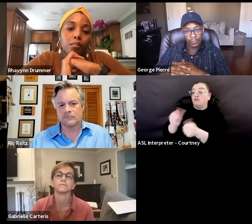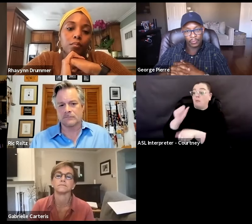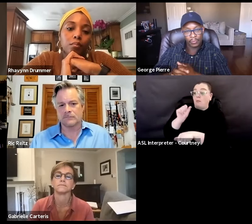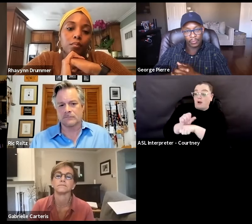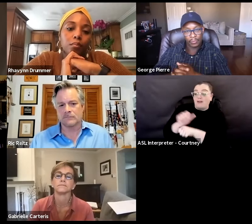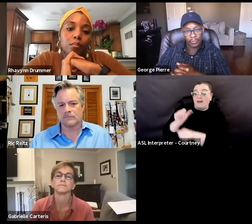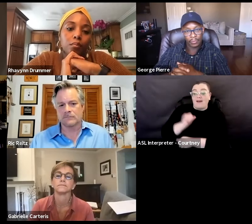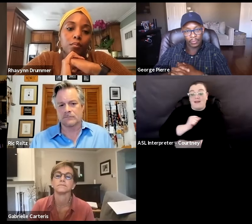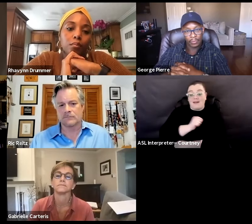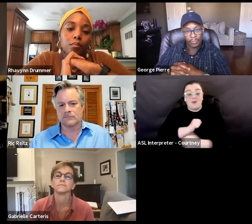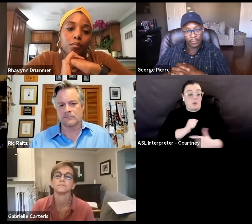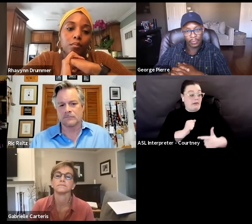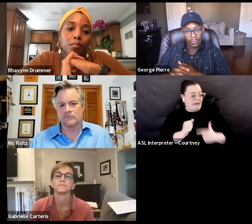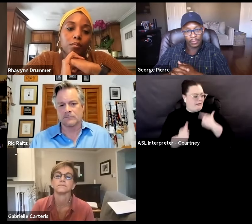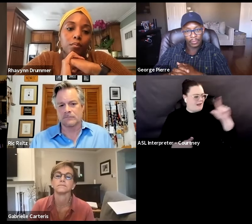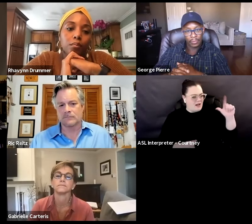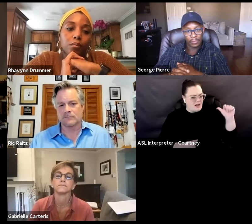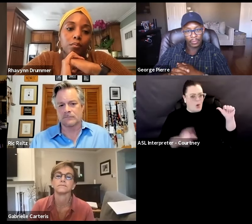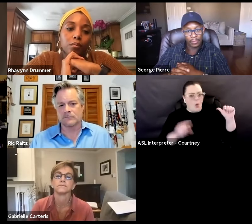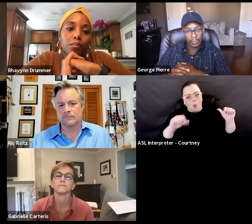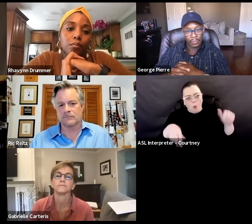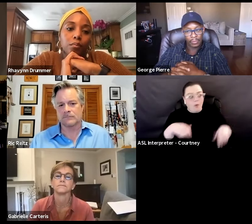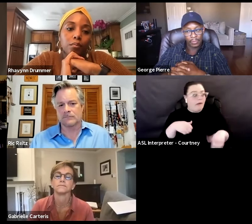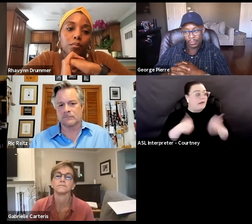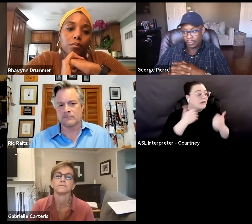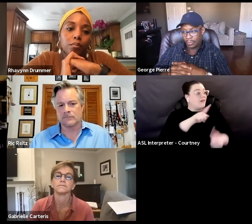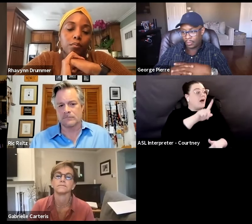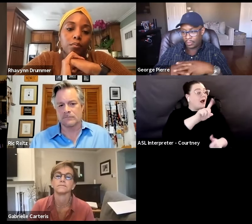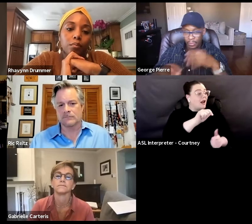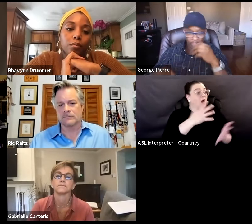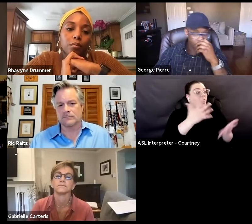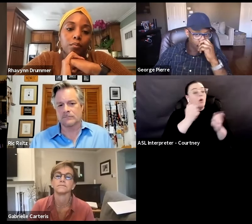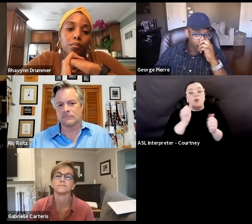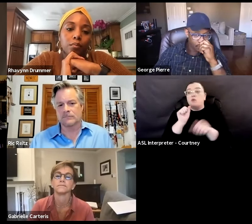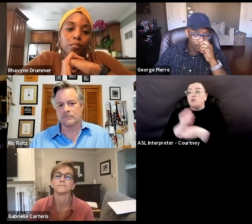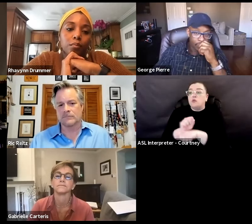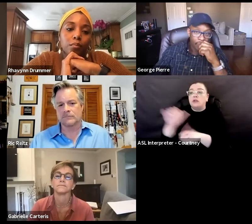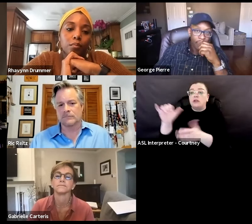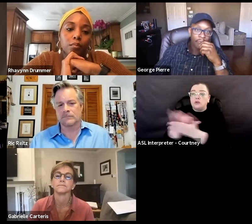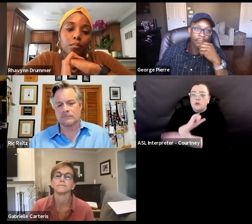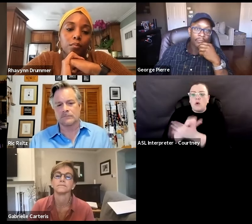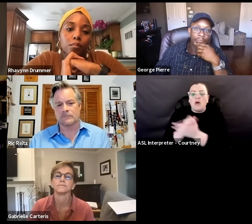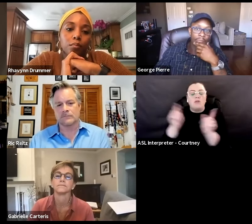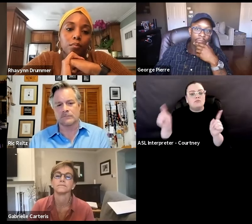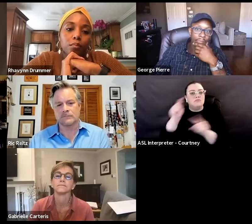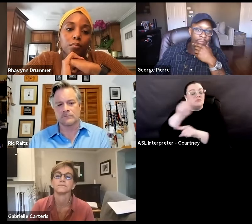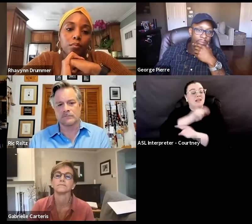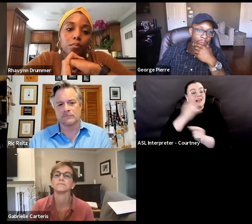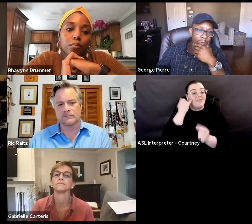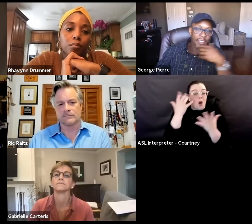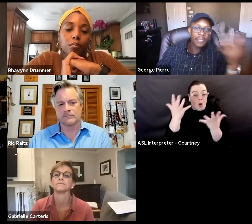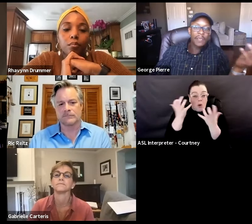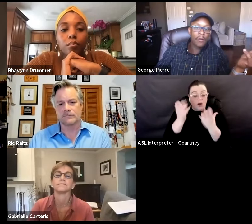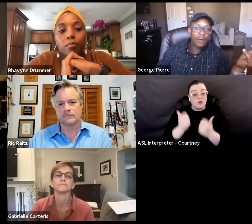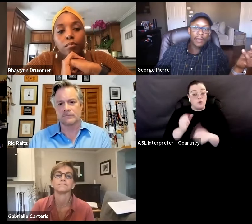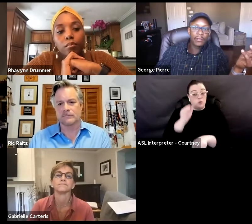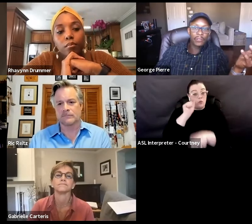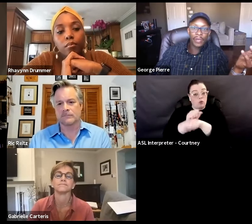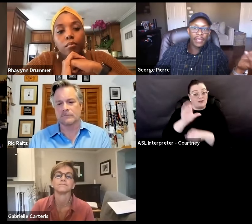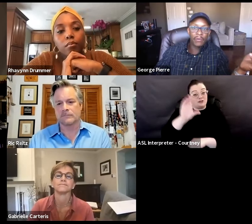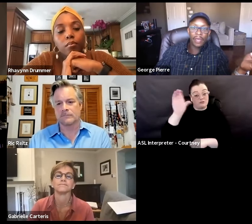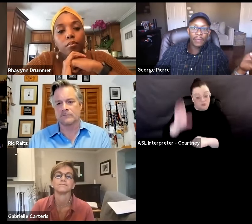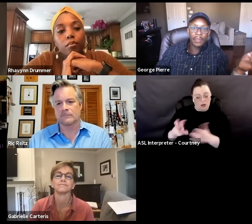Angeles or vice versa. You shouldn't live in New York and try and work Chicago. If you want to work in Chicago, move to Chicago. I think it's going to be harder